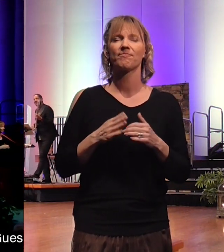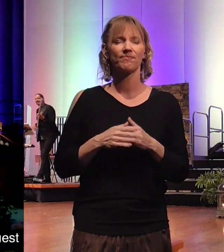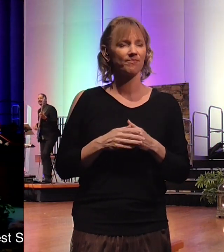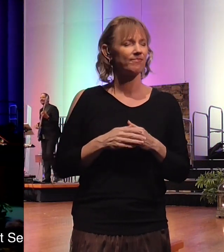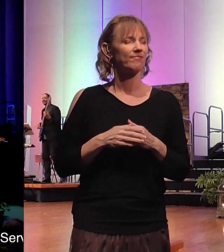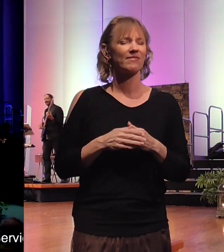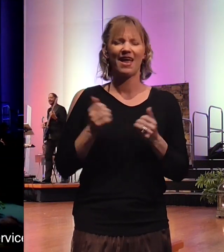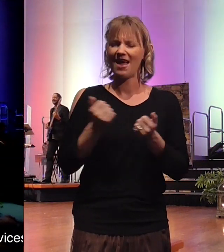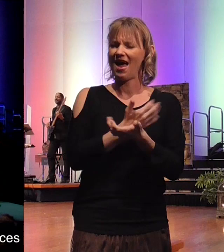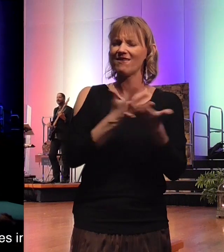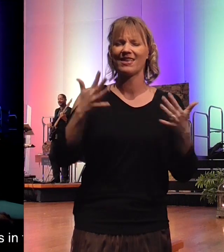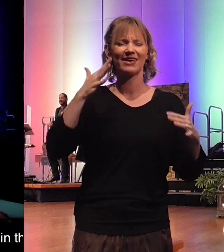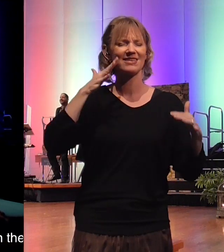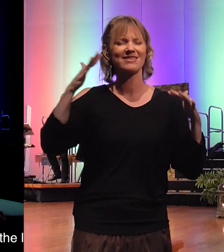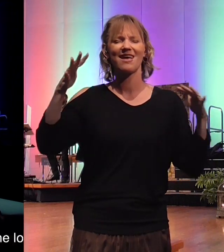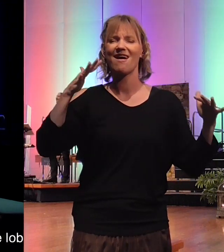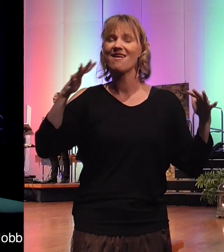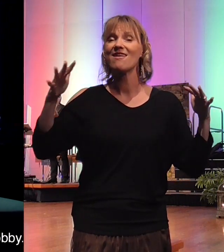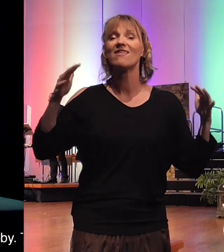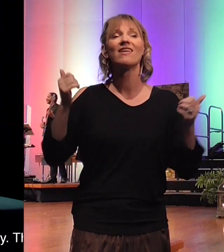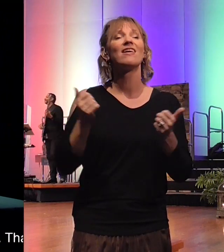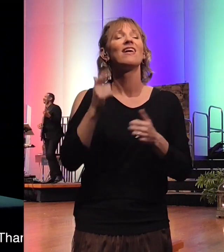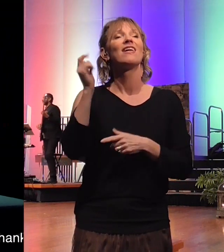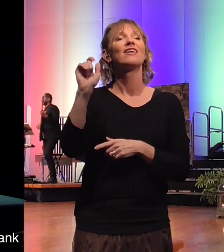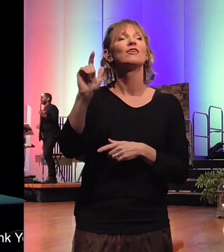sound. Ha-de-la-de-la-la-la.